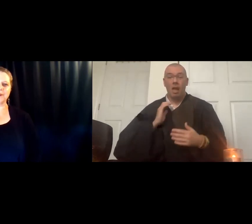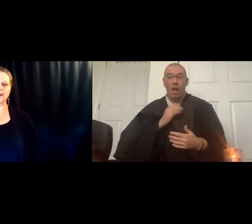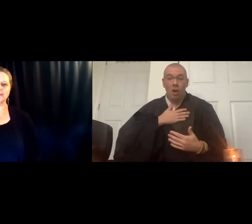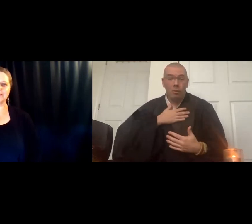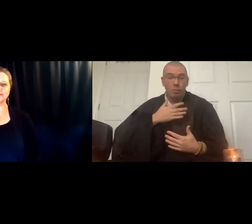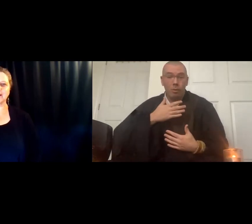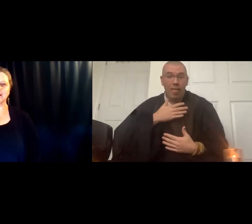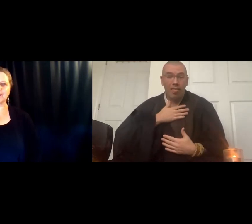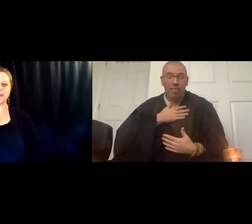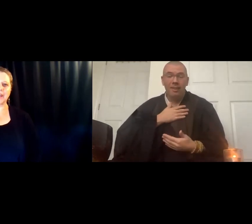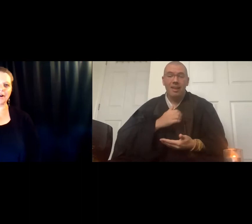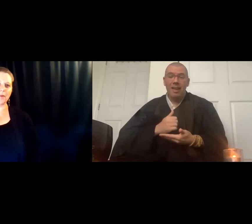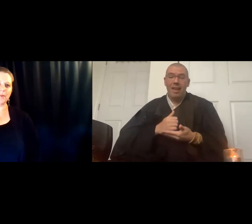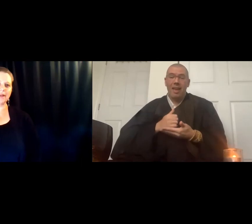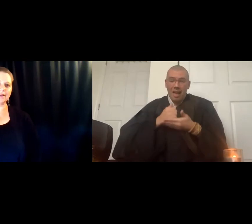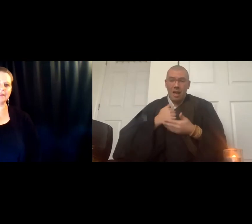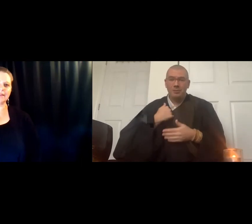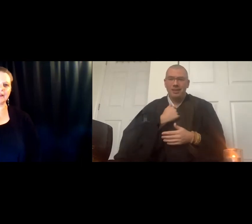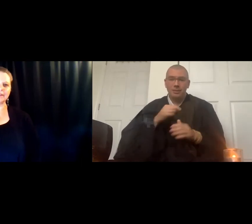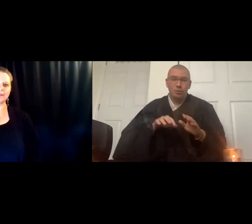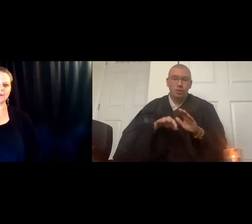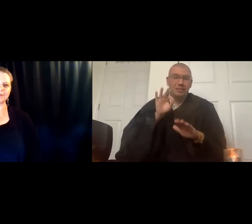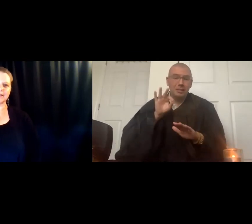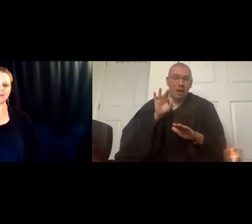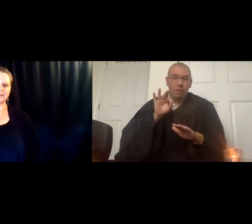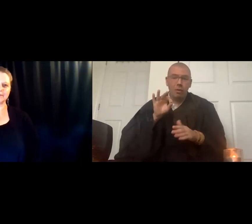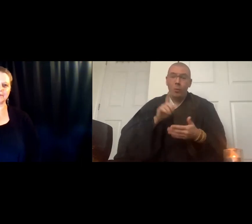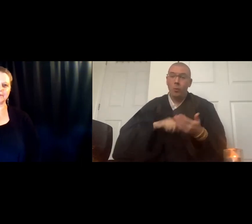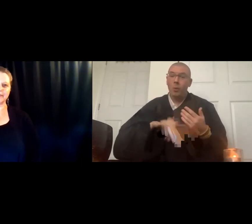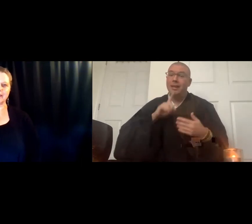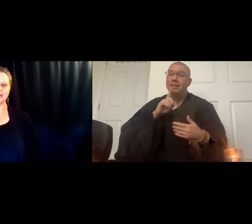Our breath is like our gate opening and closing.